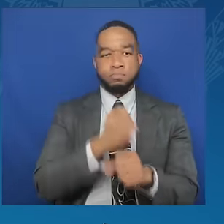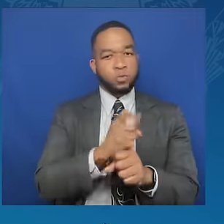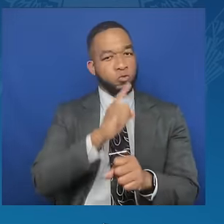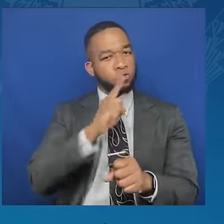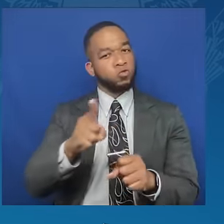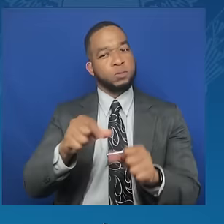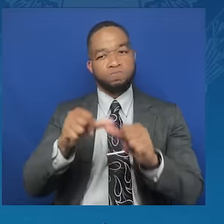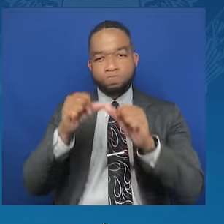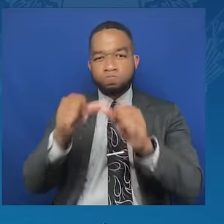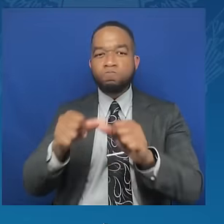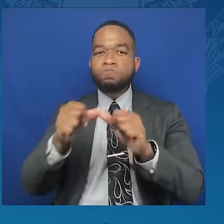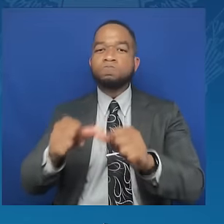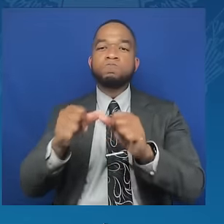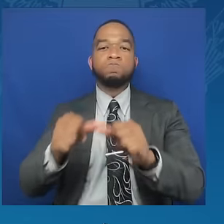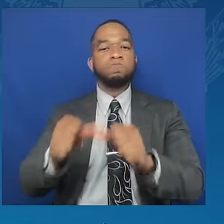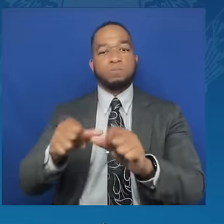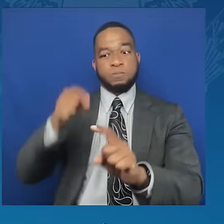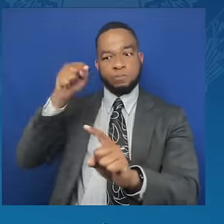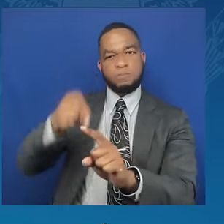The fight for freedom.